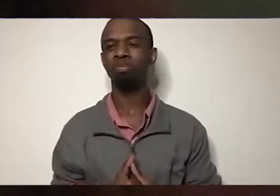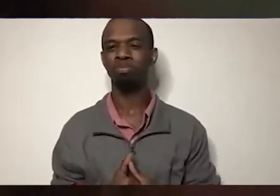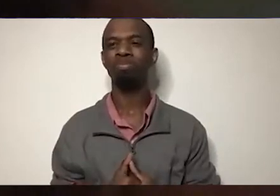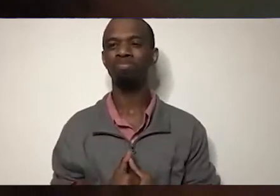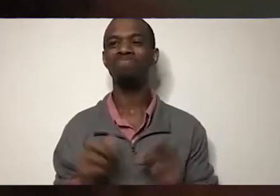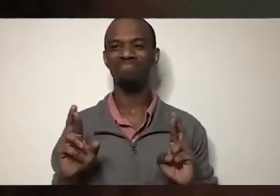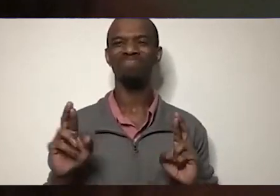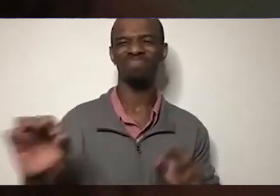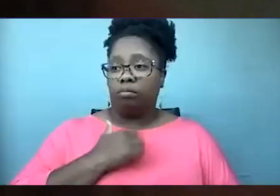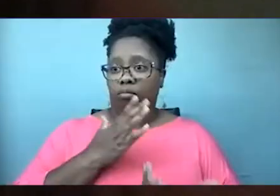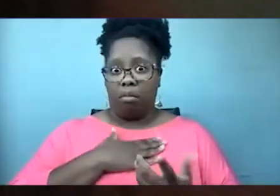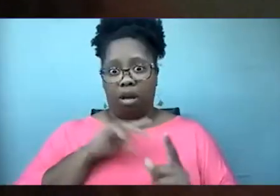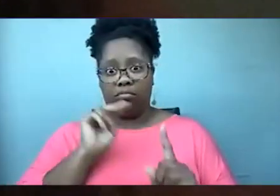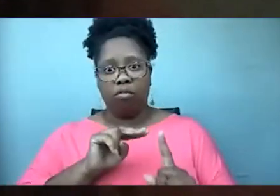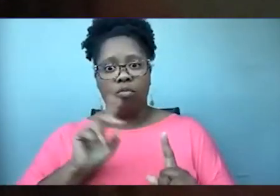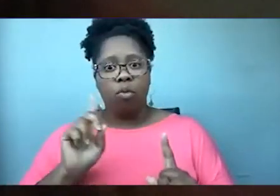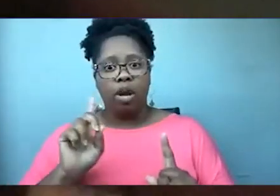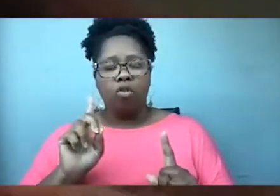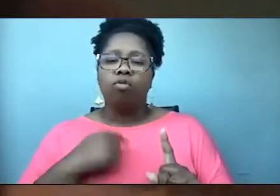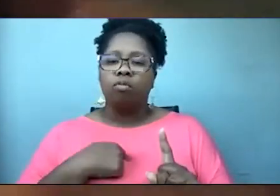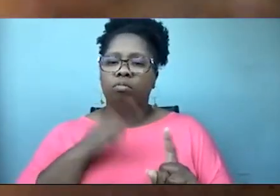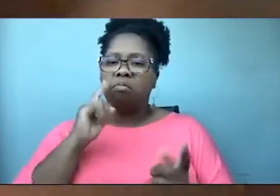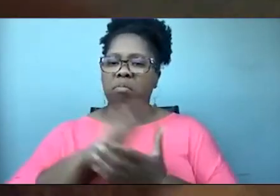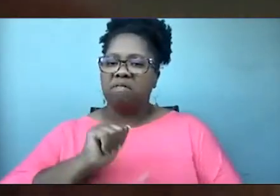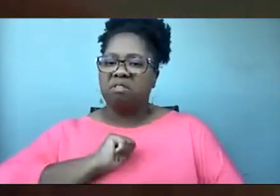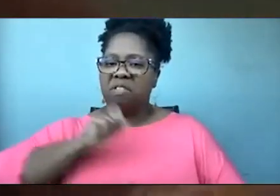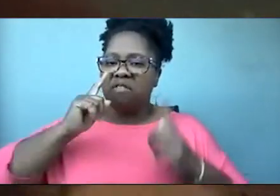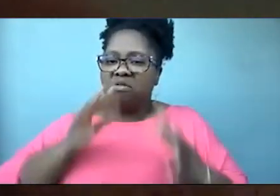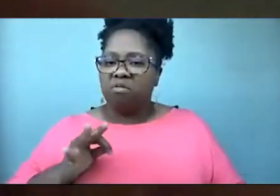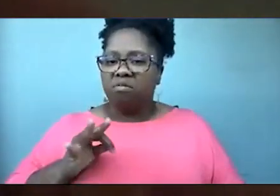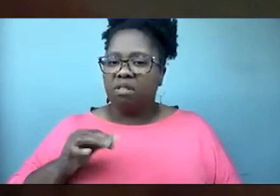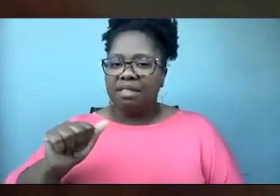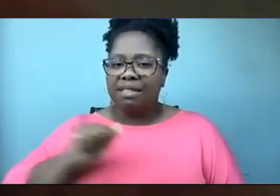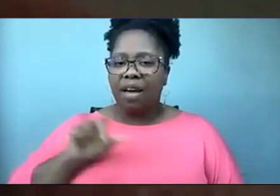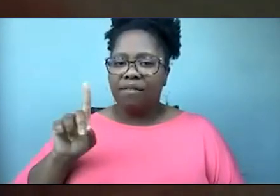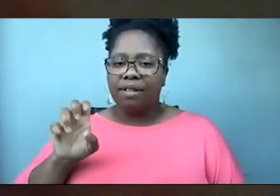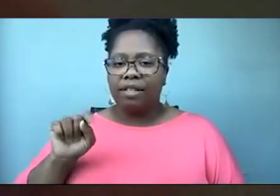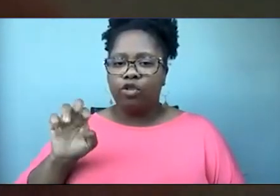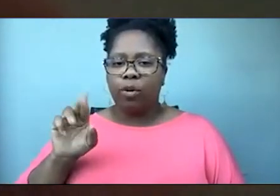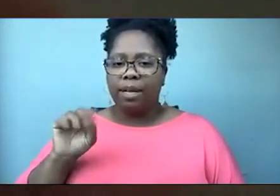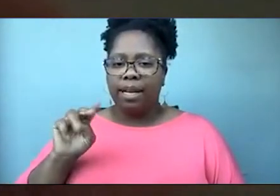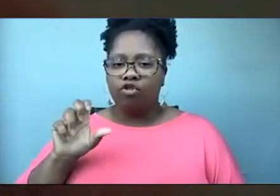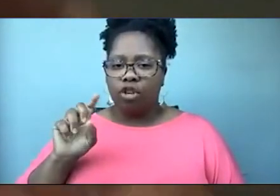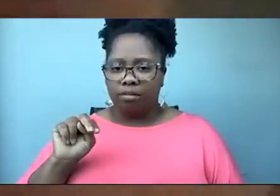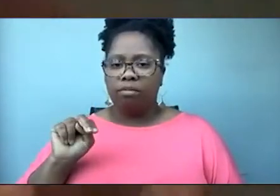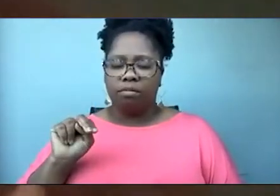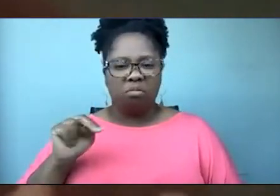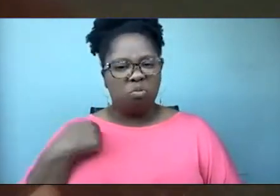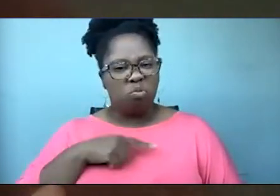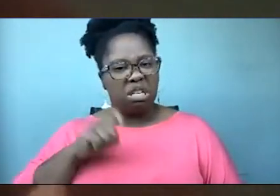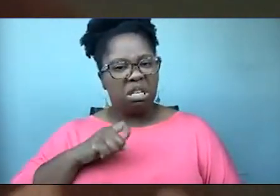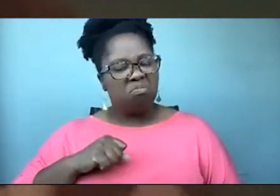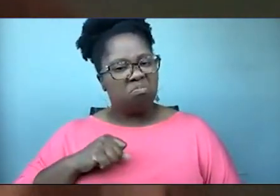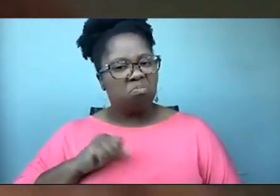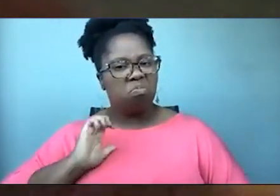to assert that to be one strategy toward change. And we can do that in the places where